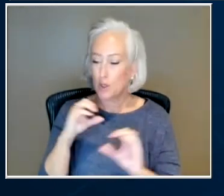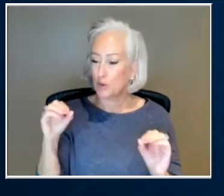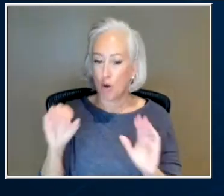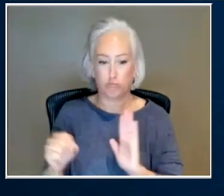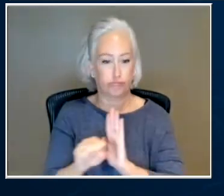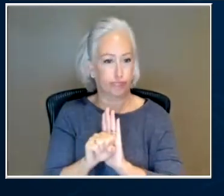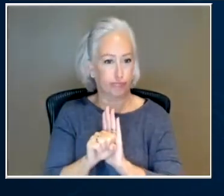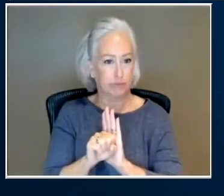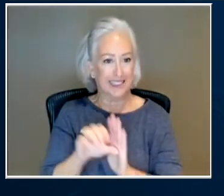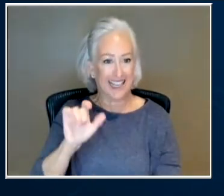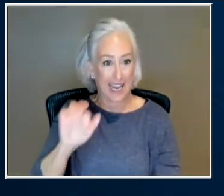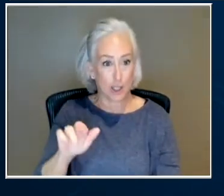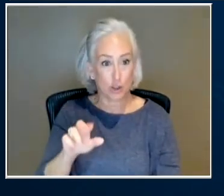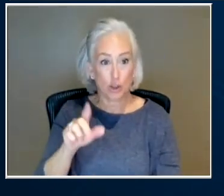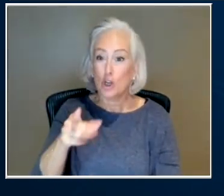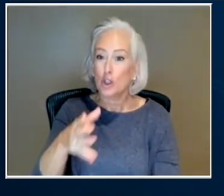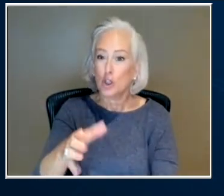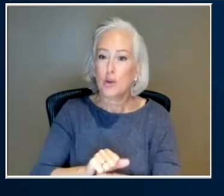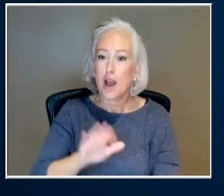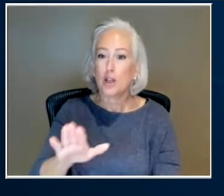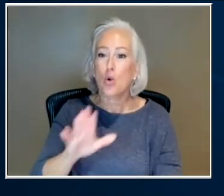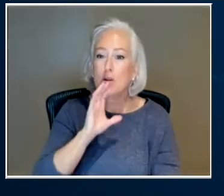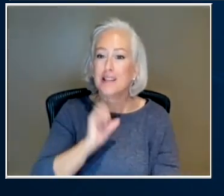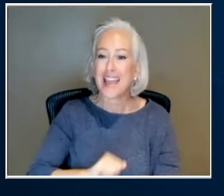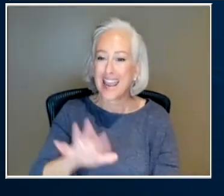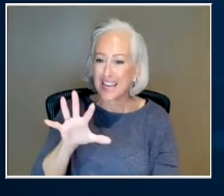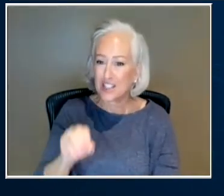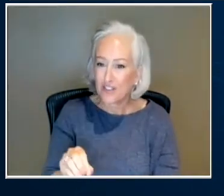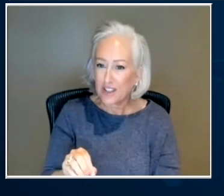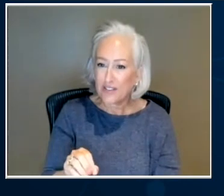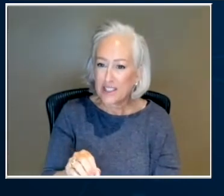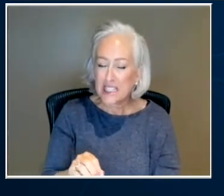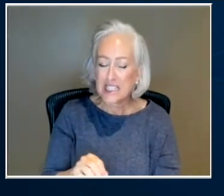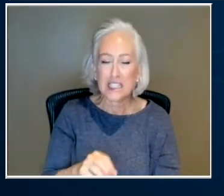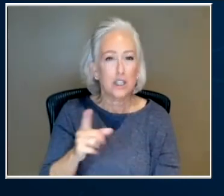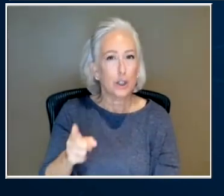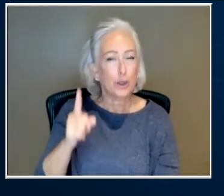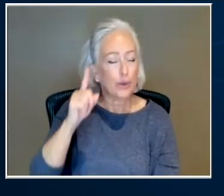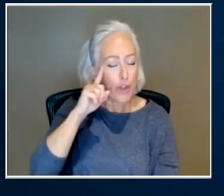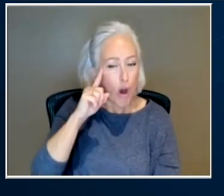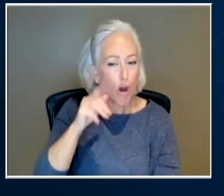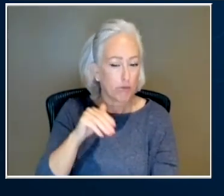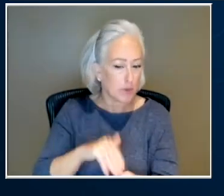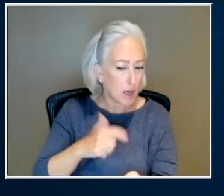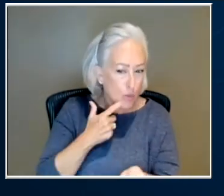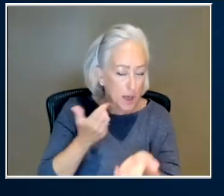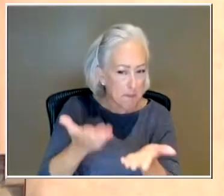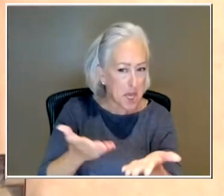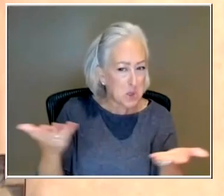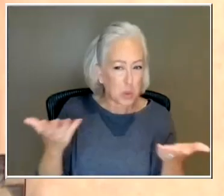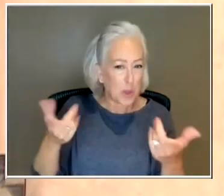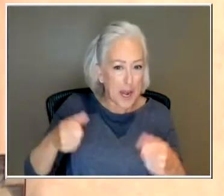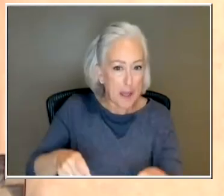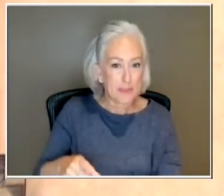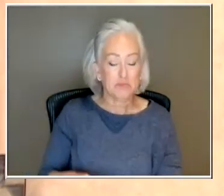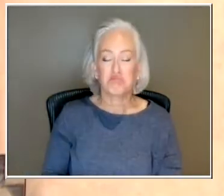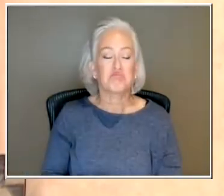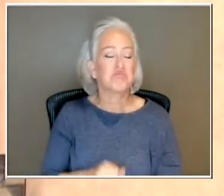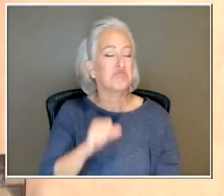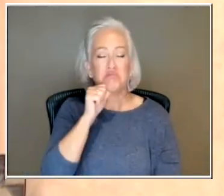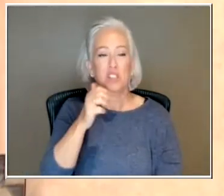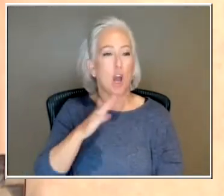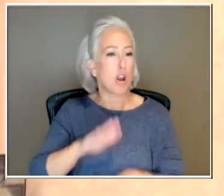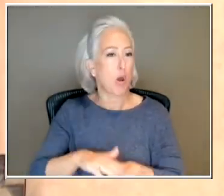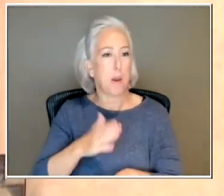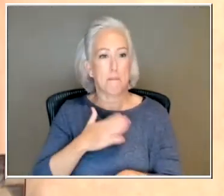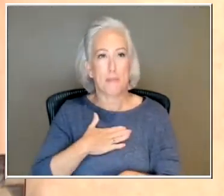Was this something that your doctor recommended? Was this something that was on your radar? It was not on my radar. Had no family history